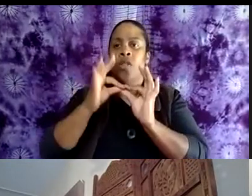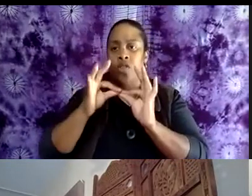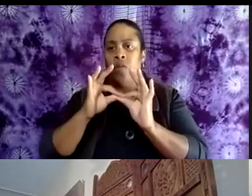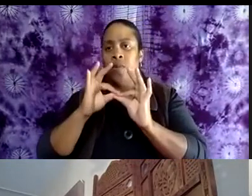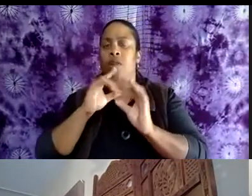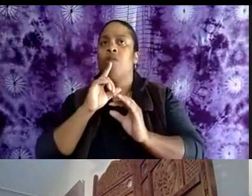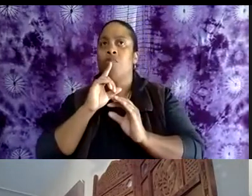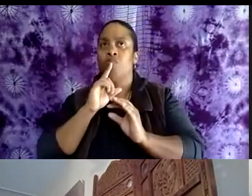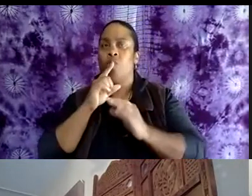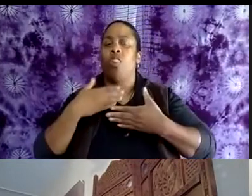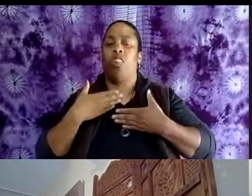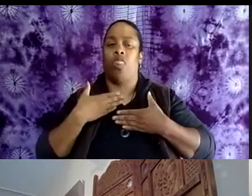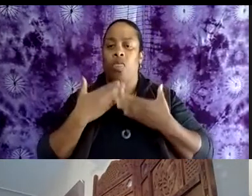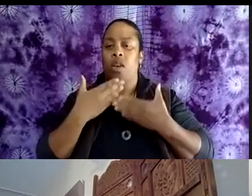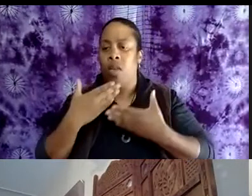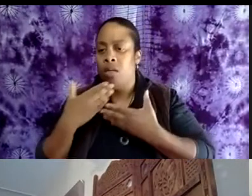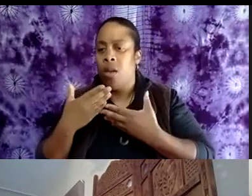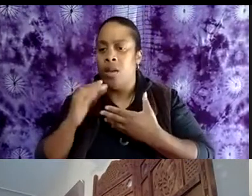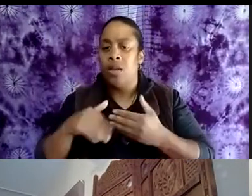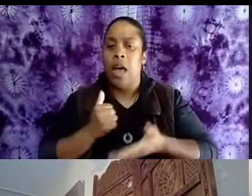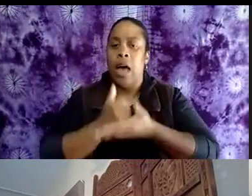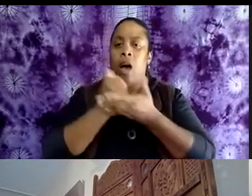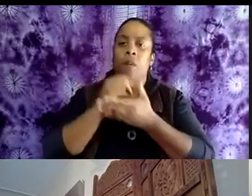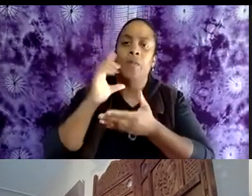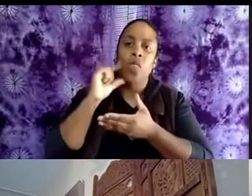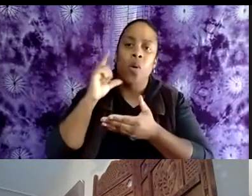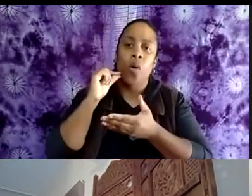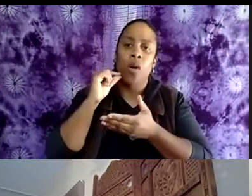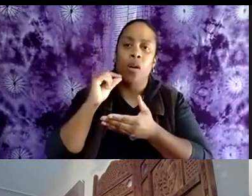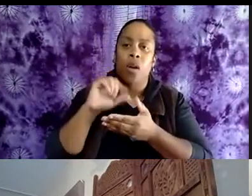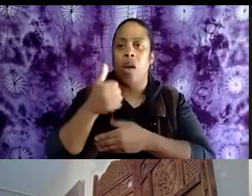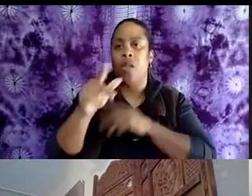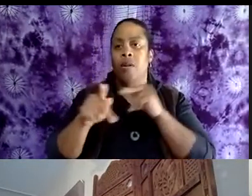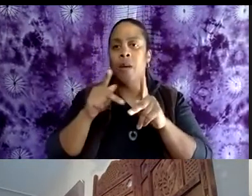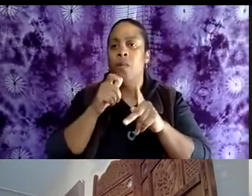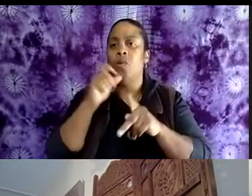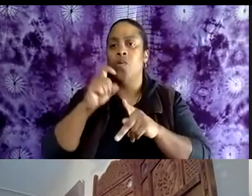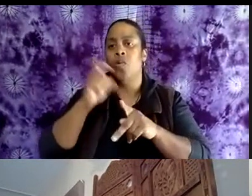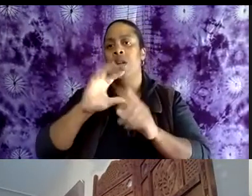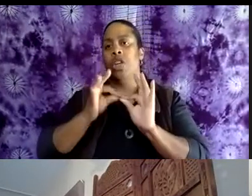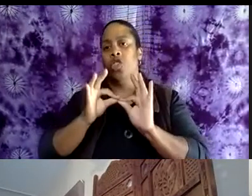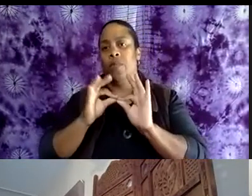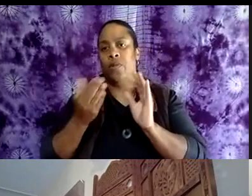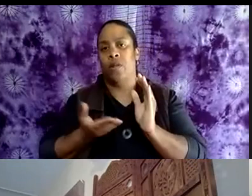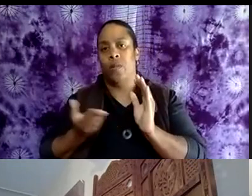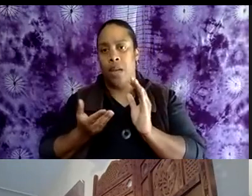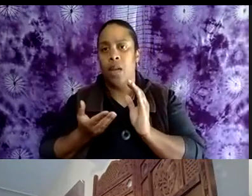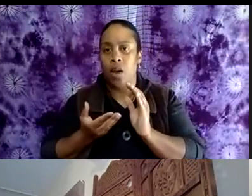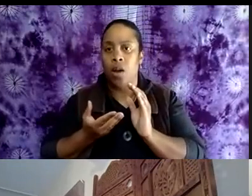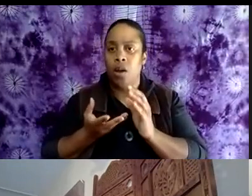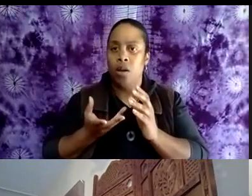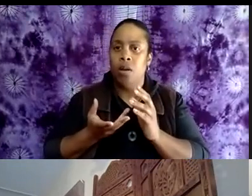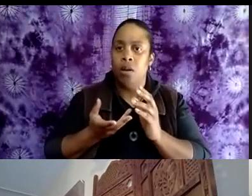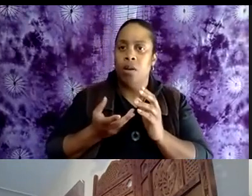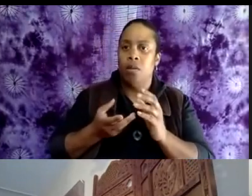way to support having Thorne and other people that want interpreters, need interpreters to be here in our panels. And thank you so much for